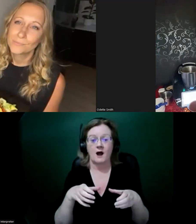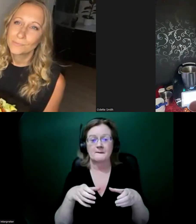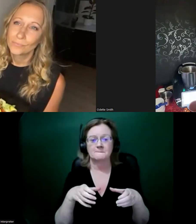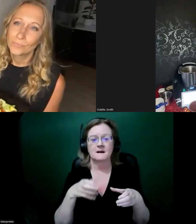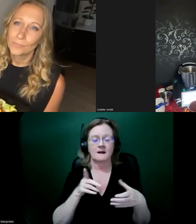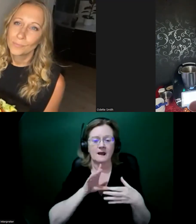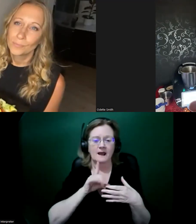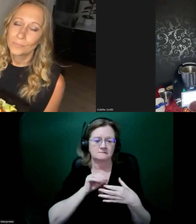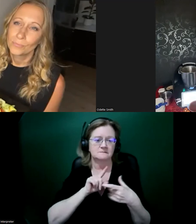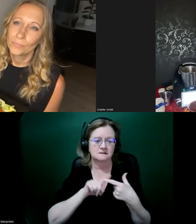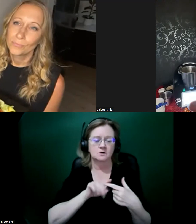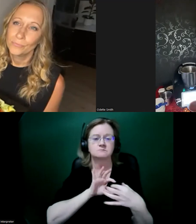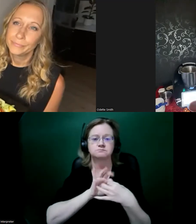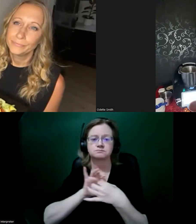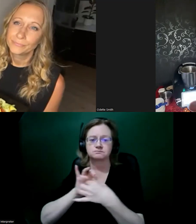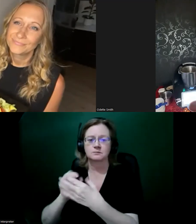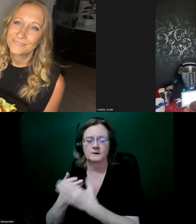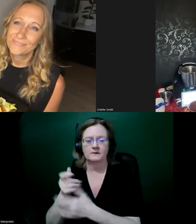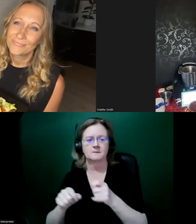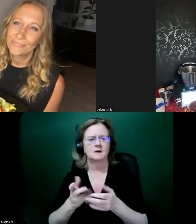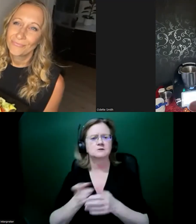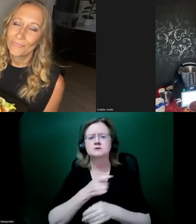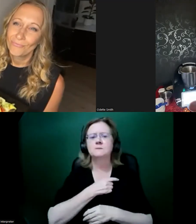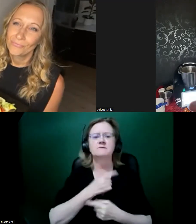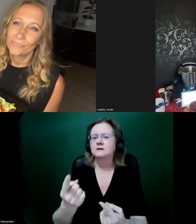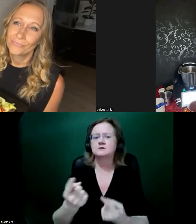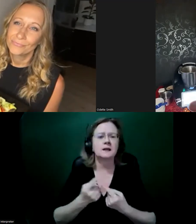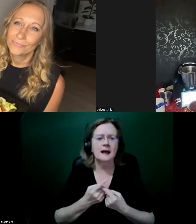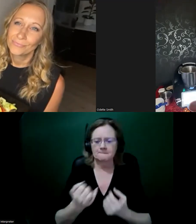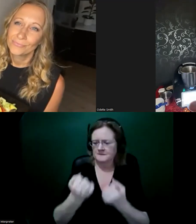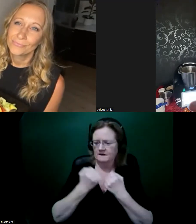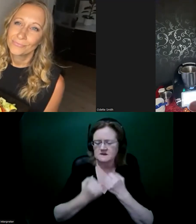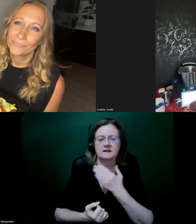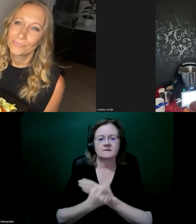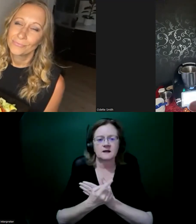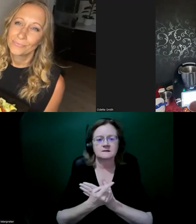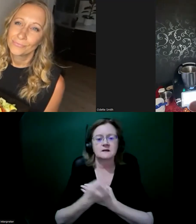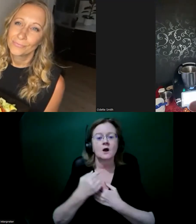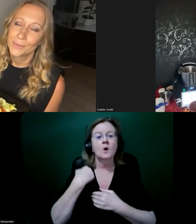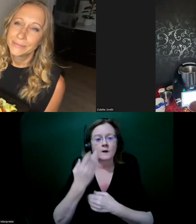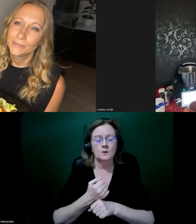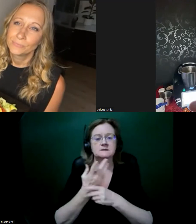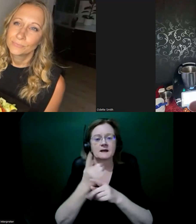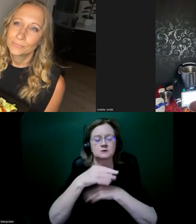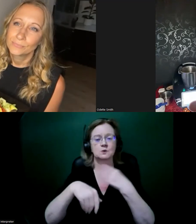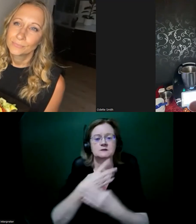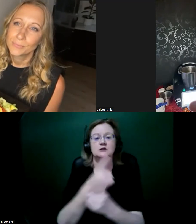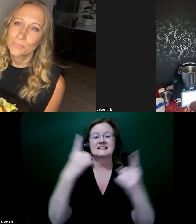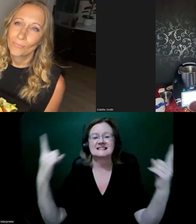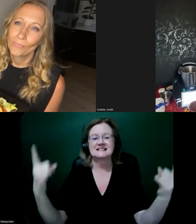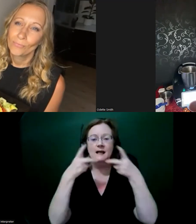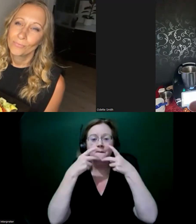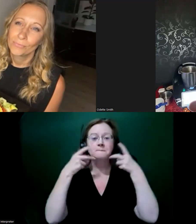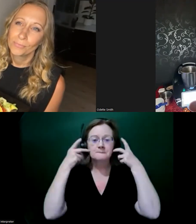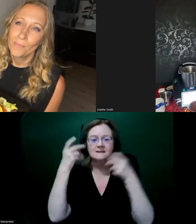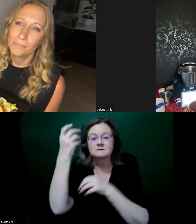with people. So guys, don't be scared to come out and come to our events. They are socially distanced. We will have masks. We have all those things.